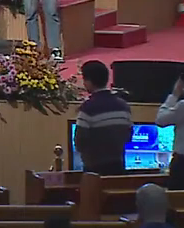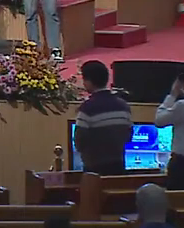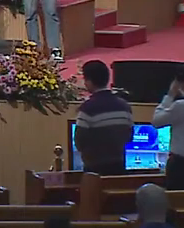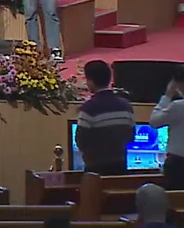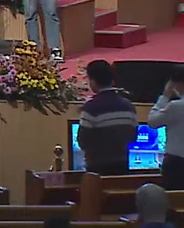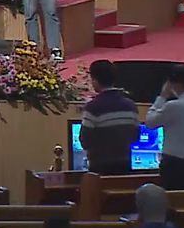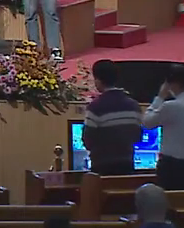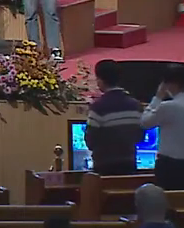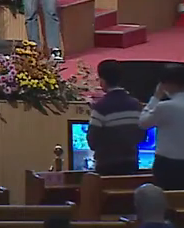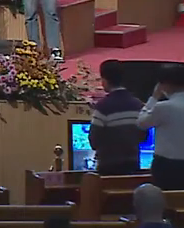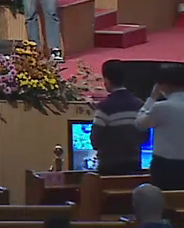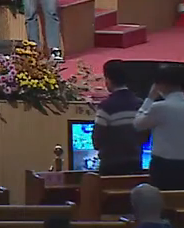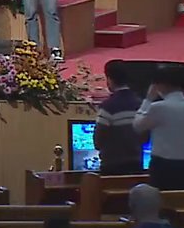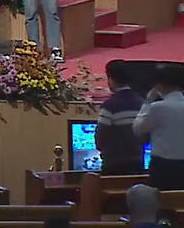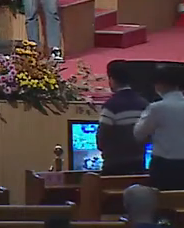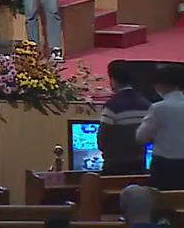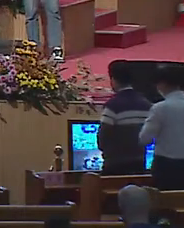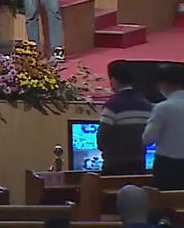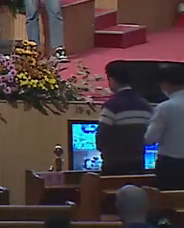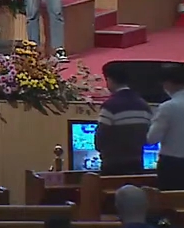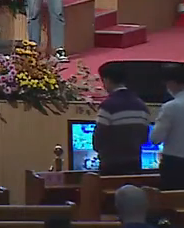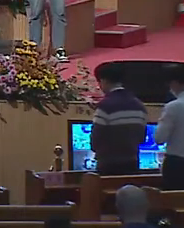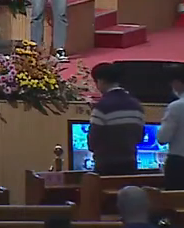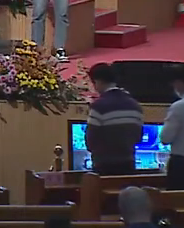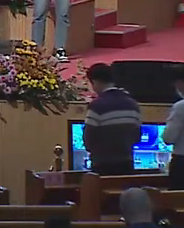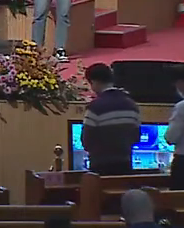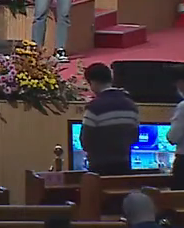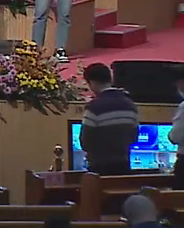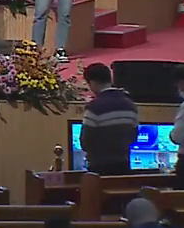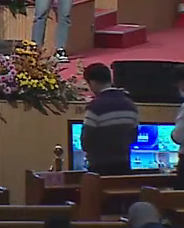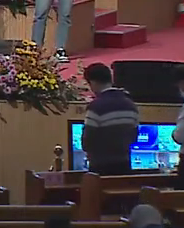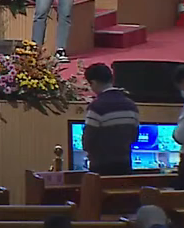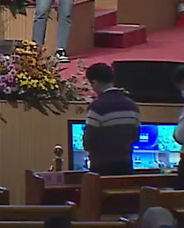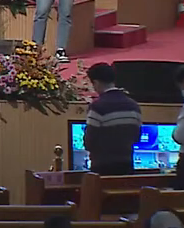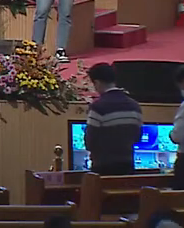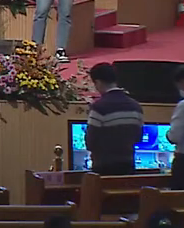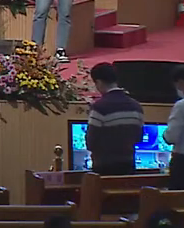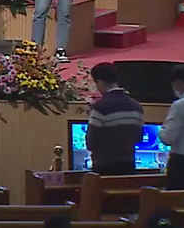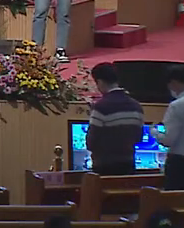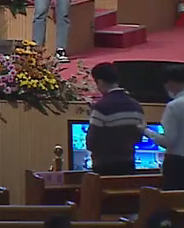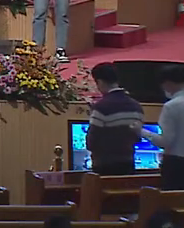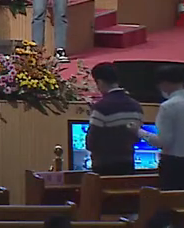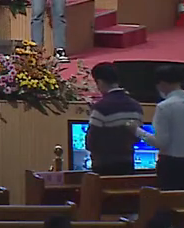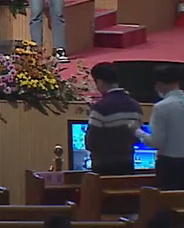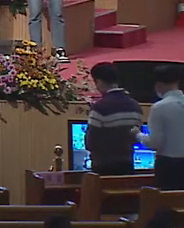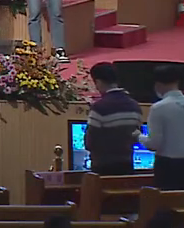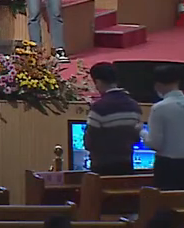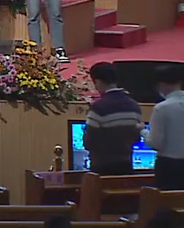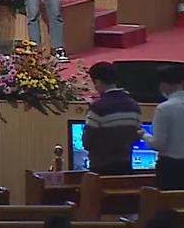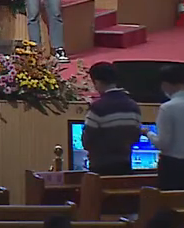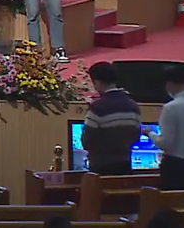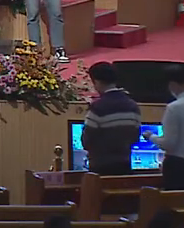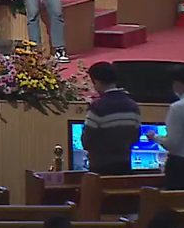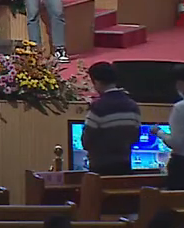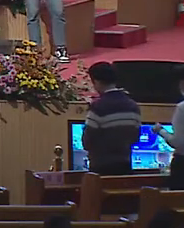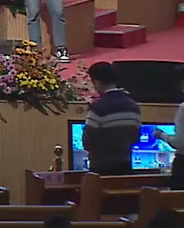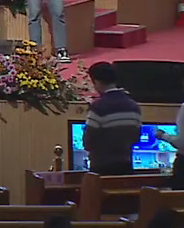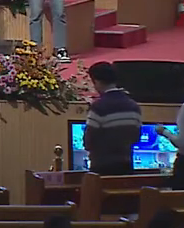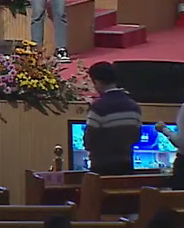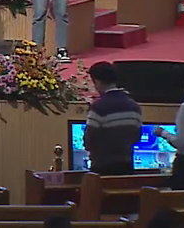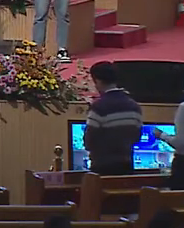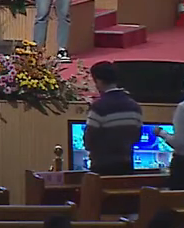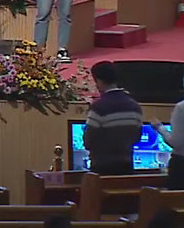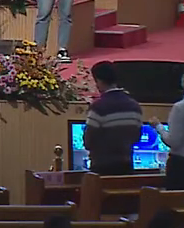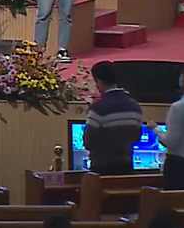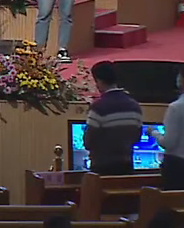let us pray and you listen again for Jesus Christ to change our lives to let